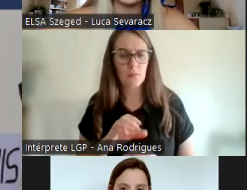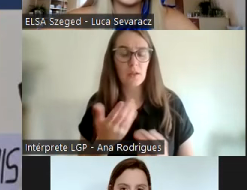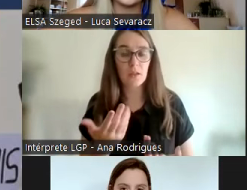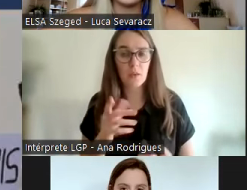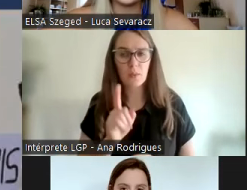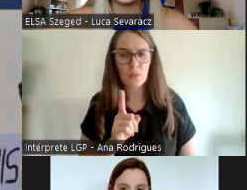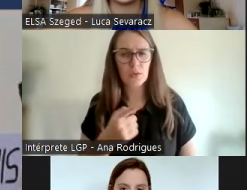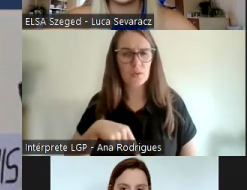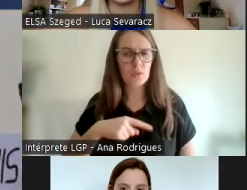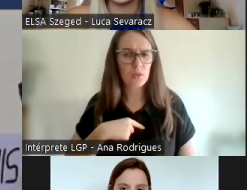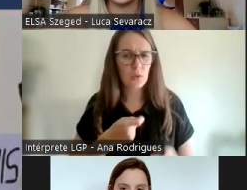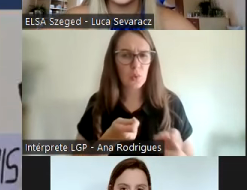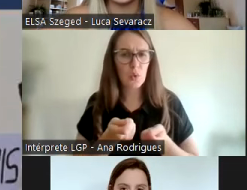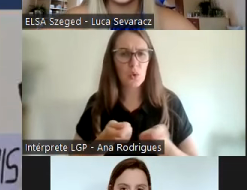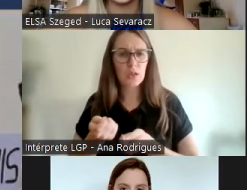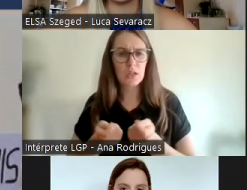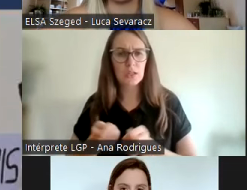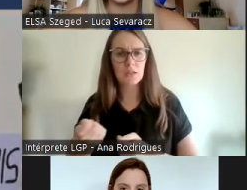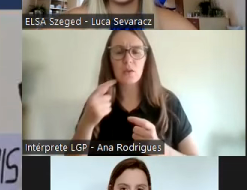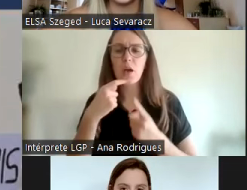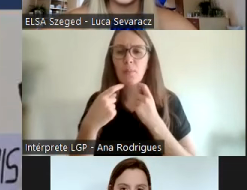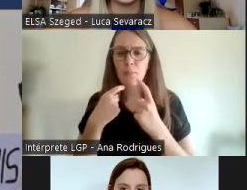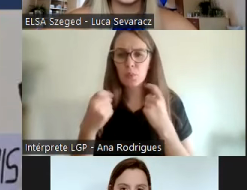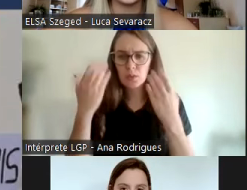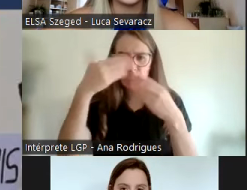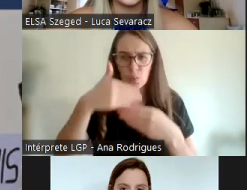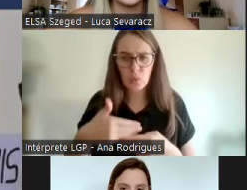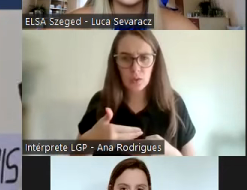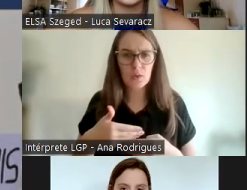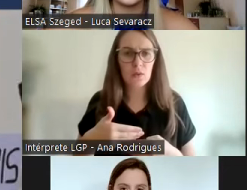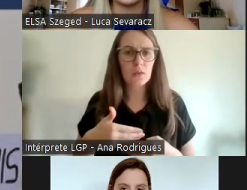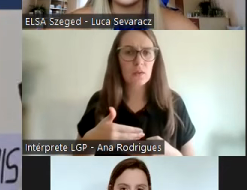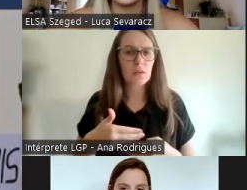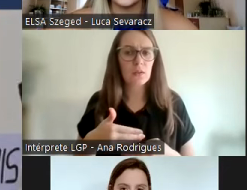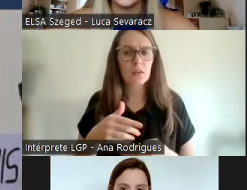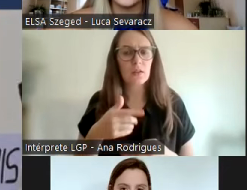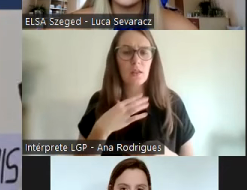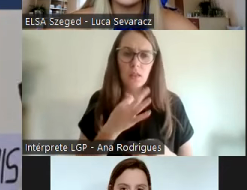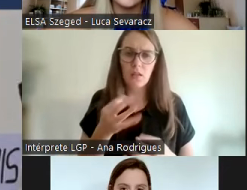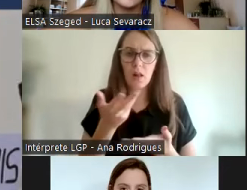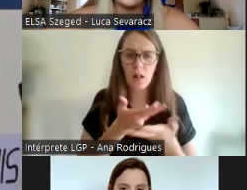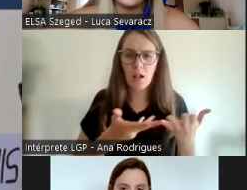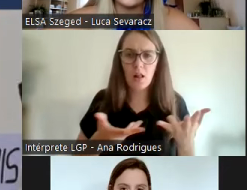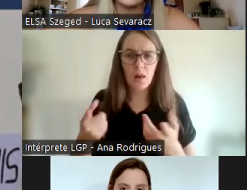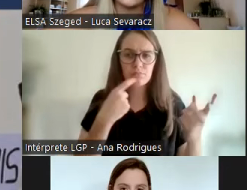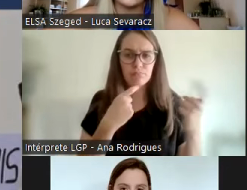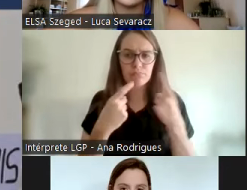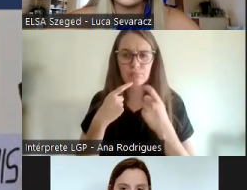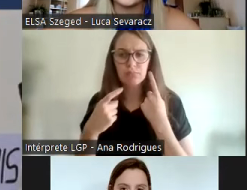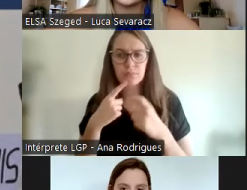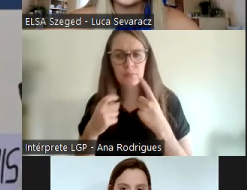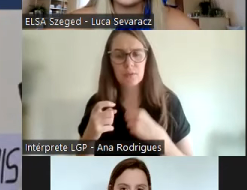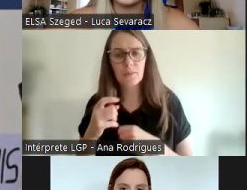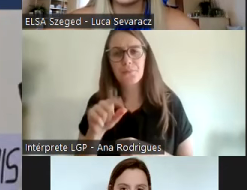organized a quiz night for students of the law faculty to compete against each other in different fields of the law. Furthermore,